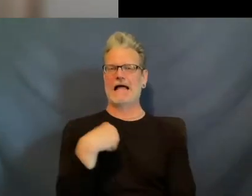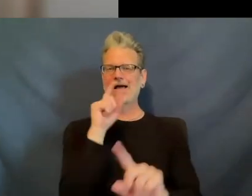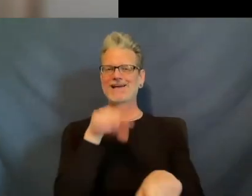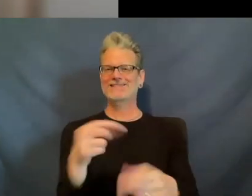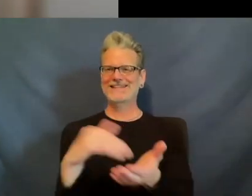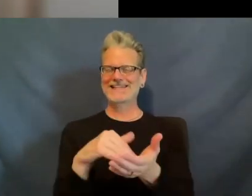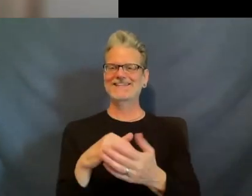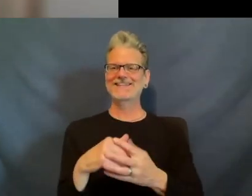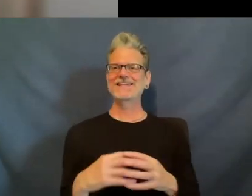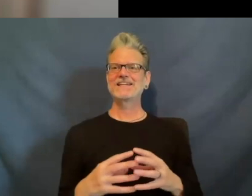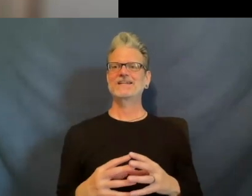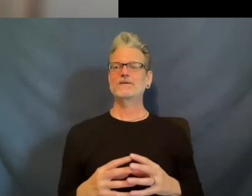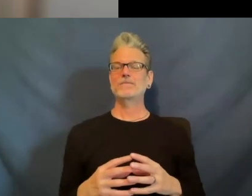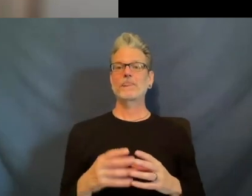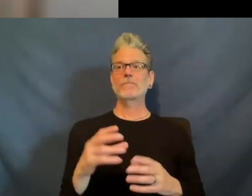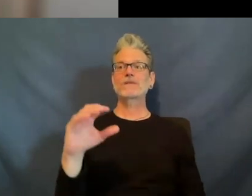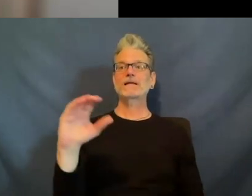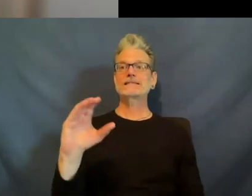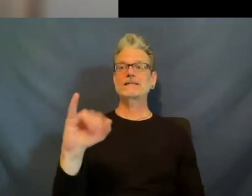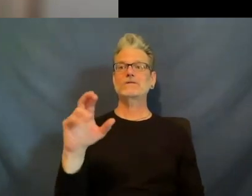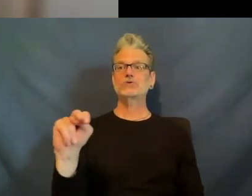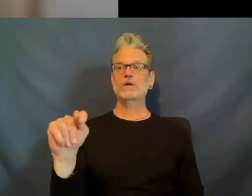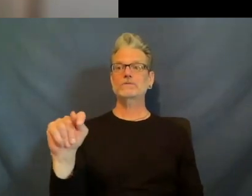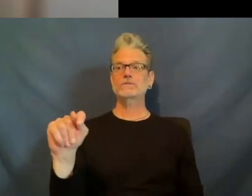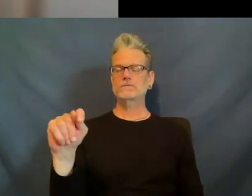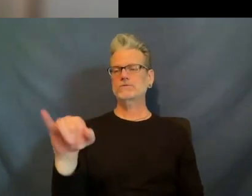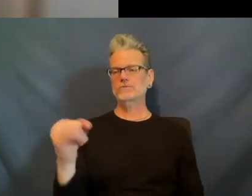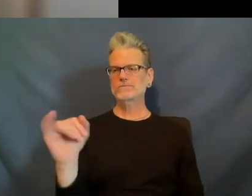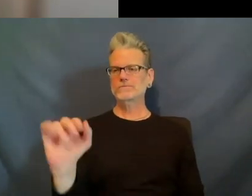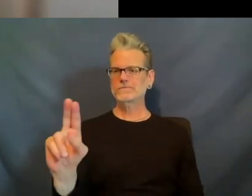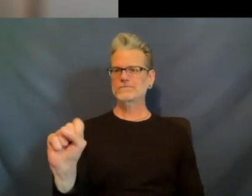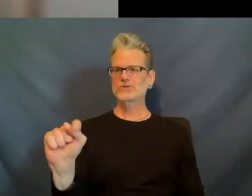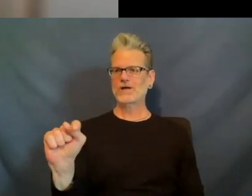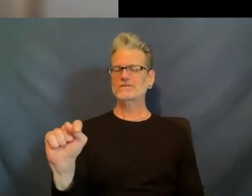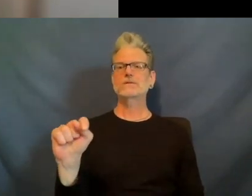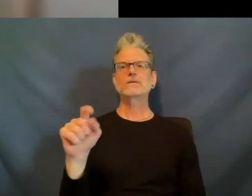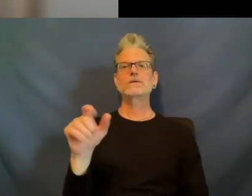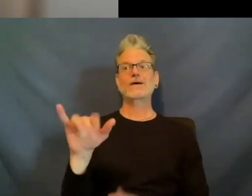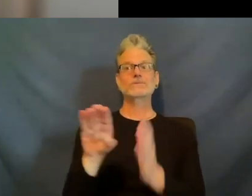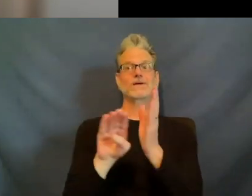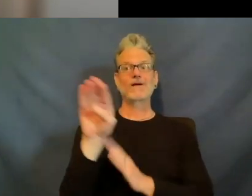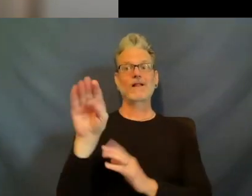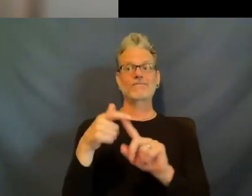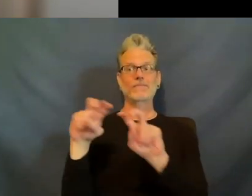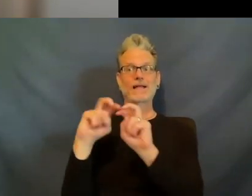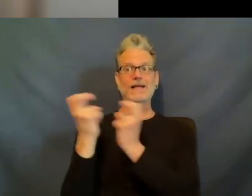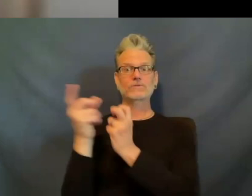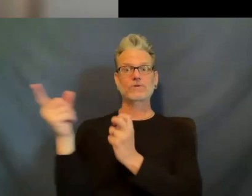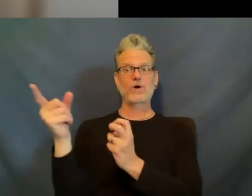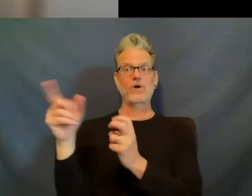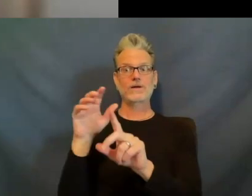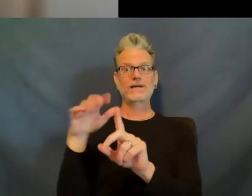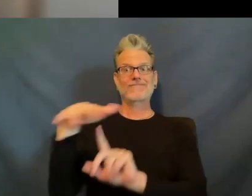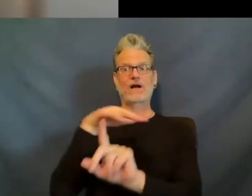with this. So the CGIS tool was developed by the Council on Environmental Quality.